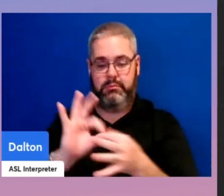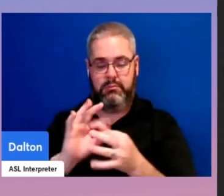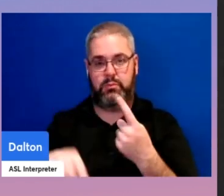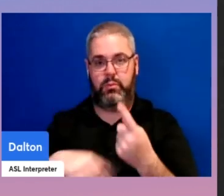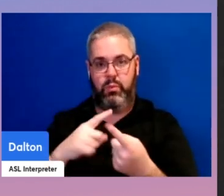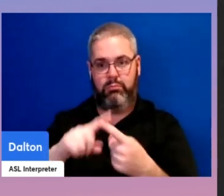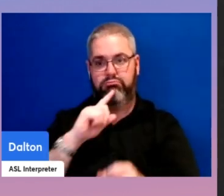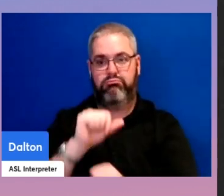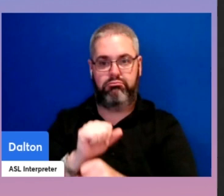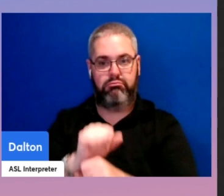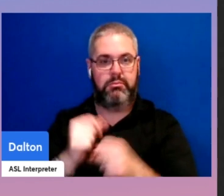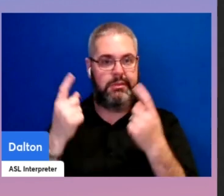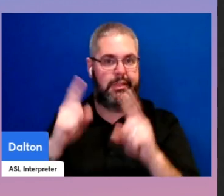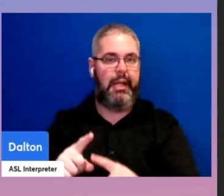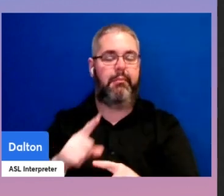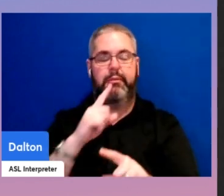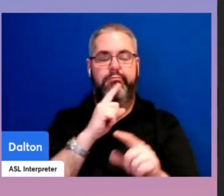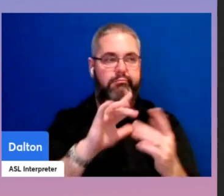comes online?